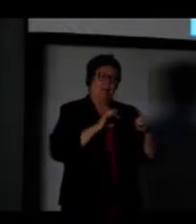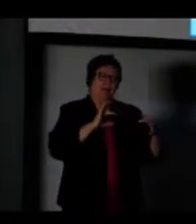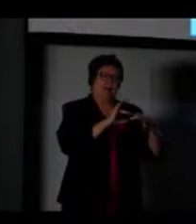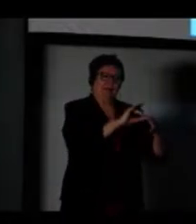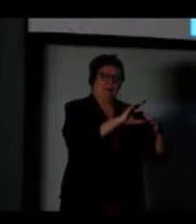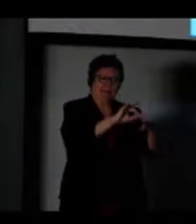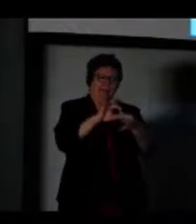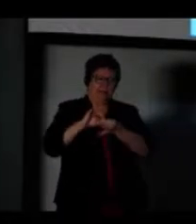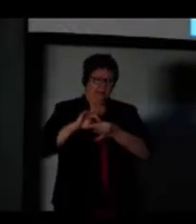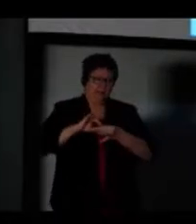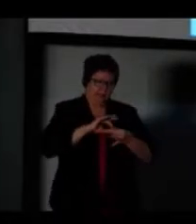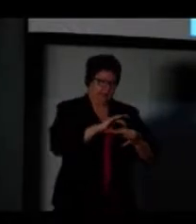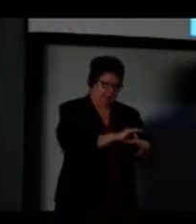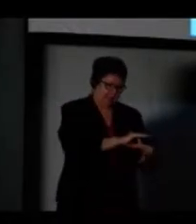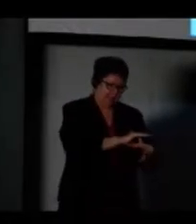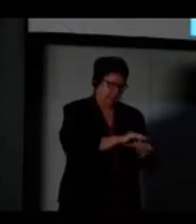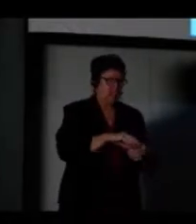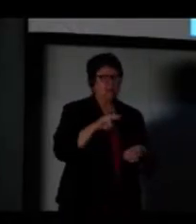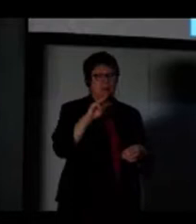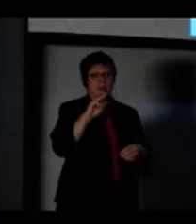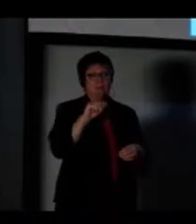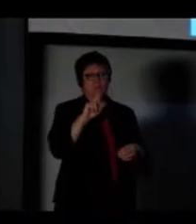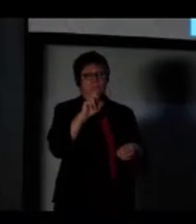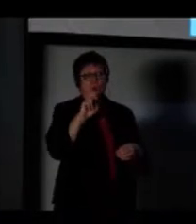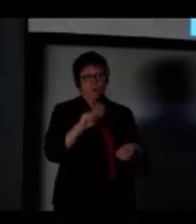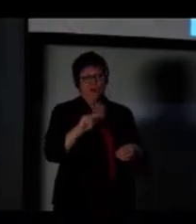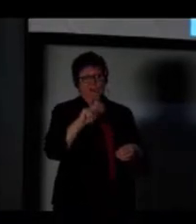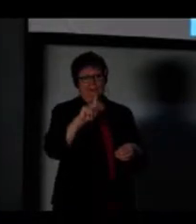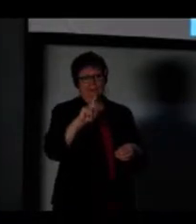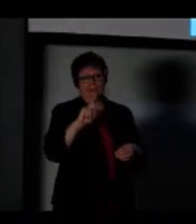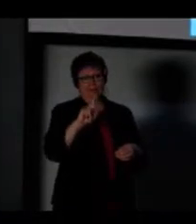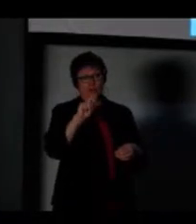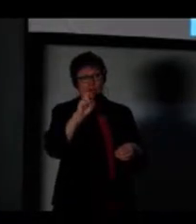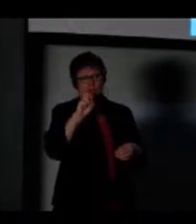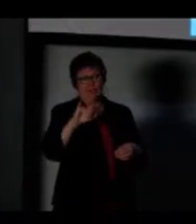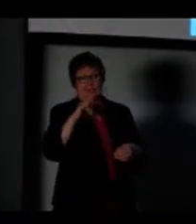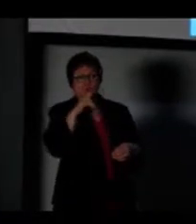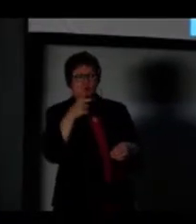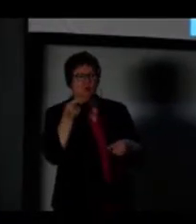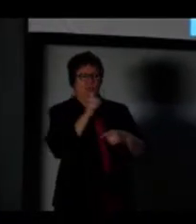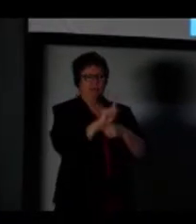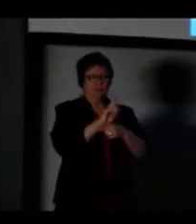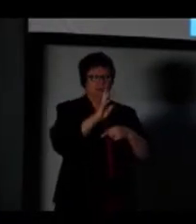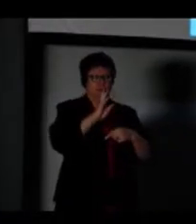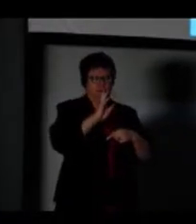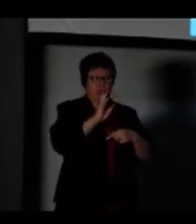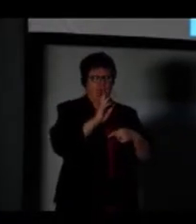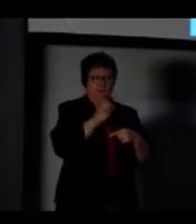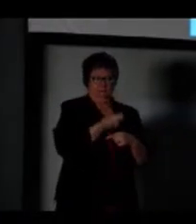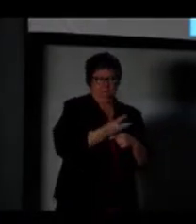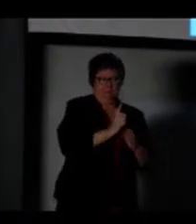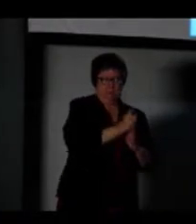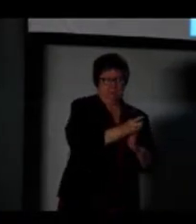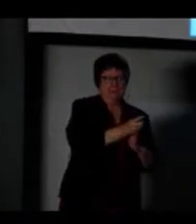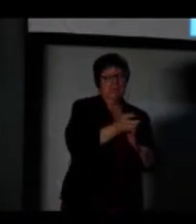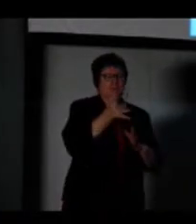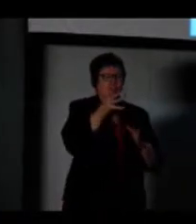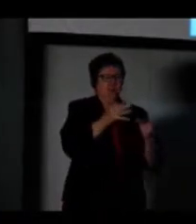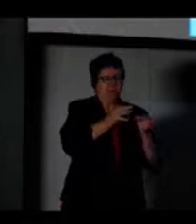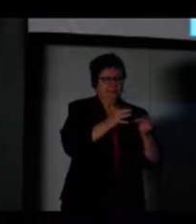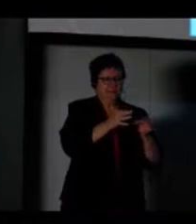together. So Maureen Kearney, who'll talk for in a few minutes from the Natural History Museum here, we often look at this sort of